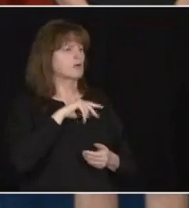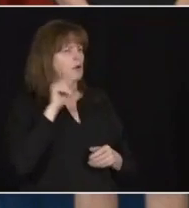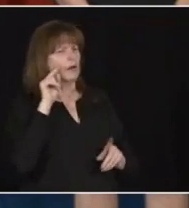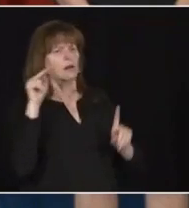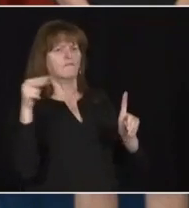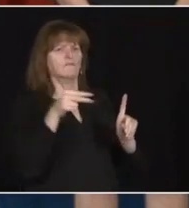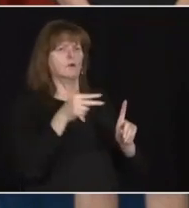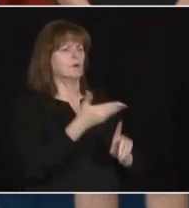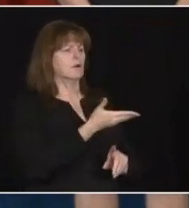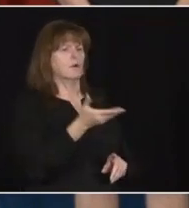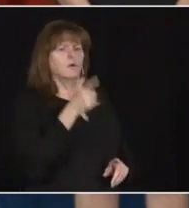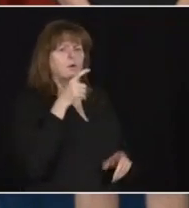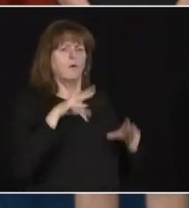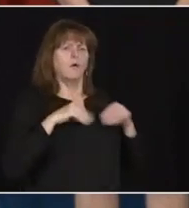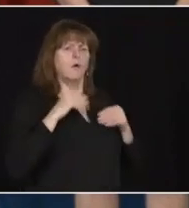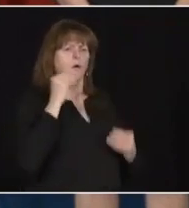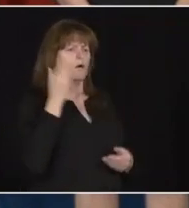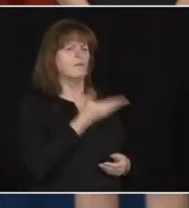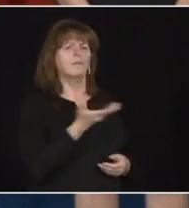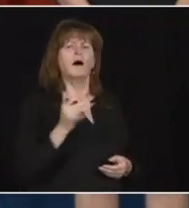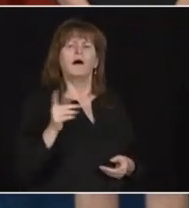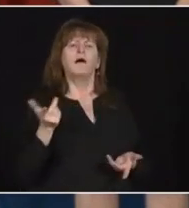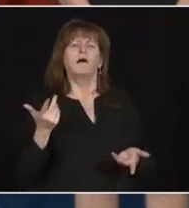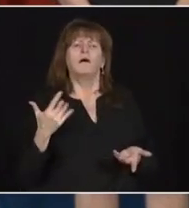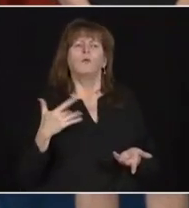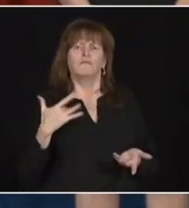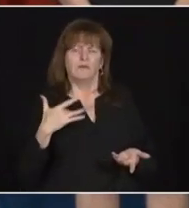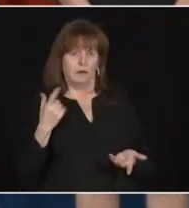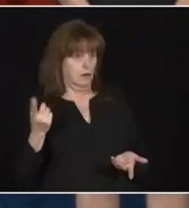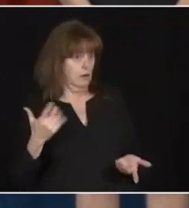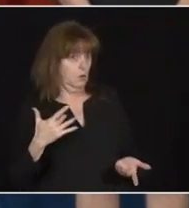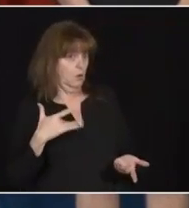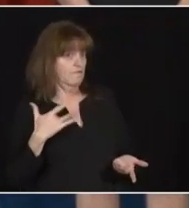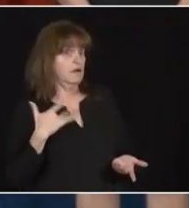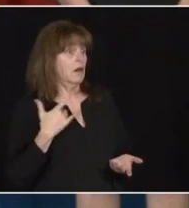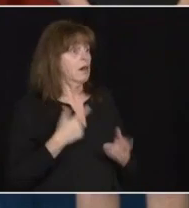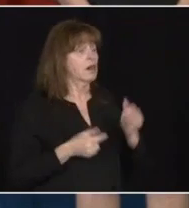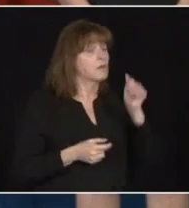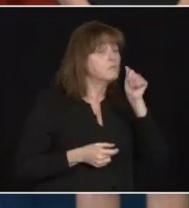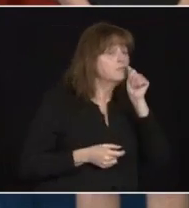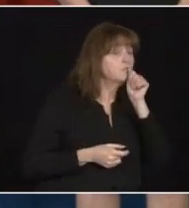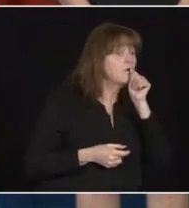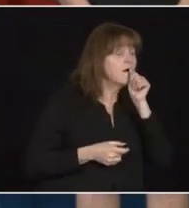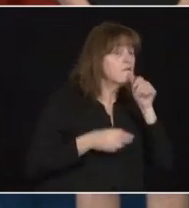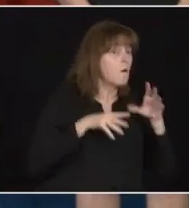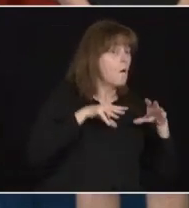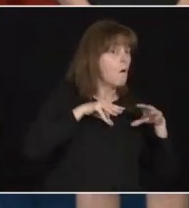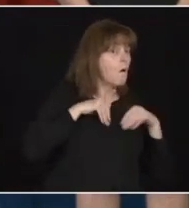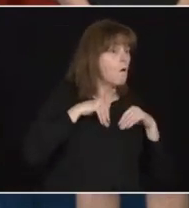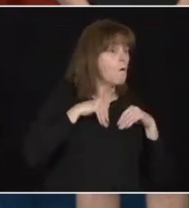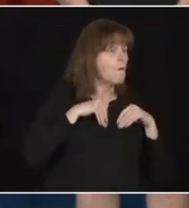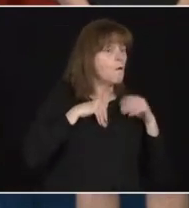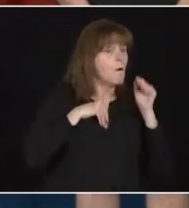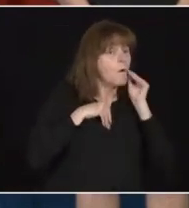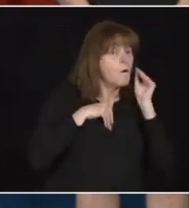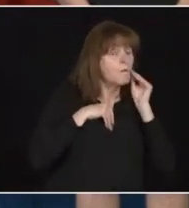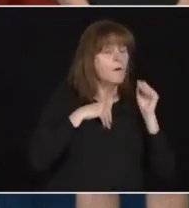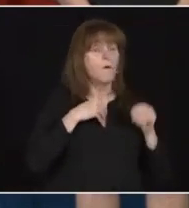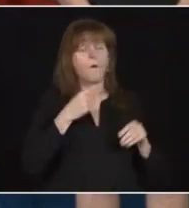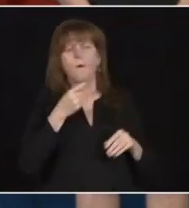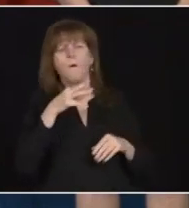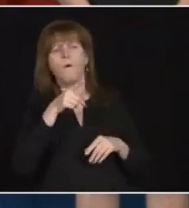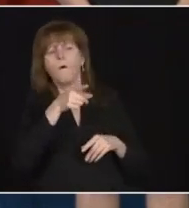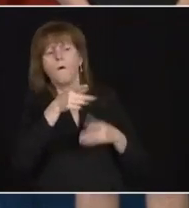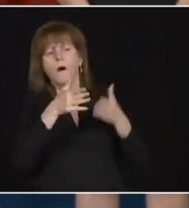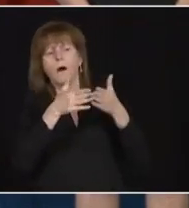going on, is there a difference? Is there a difference between private ownership and public ownership in terms of the outcomes?